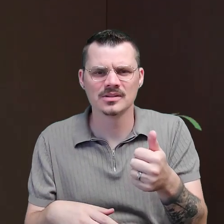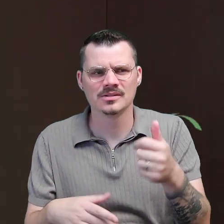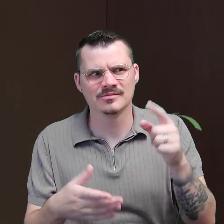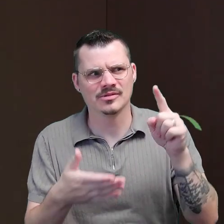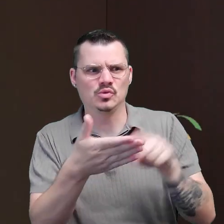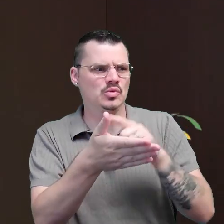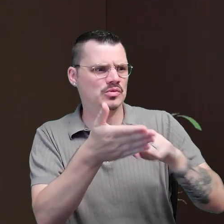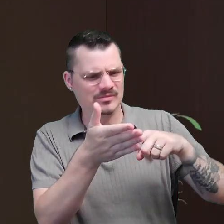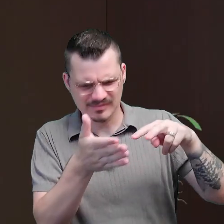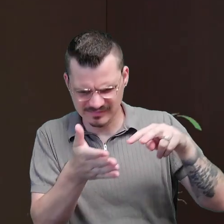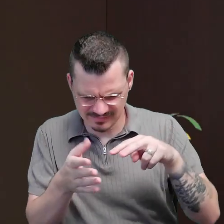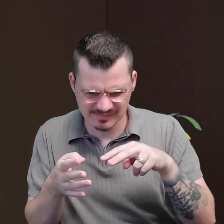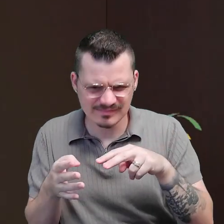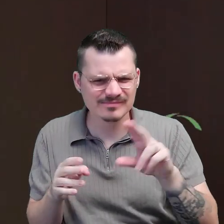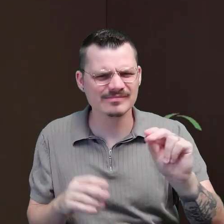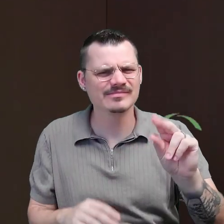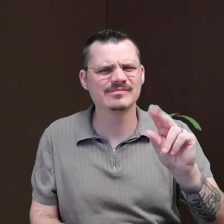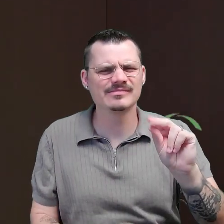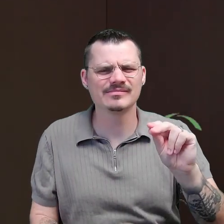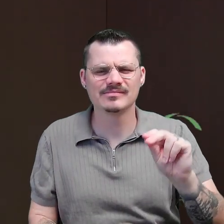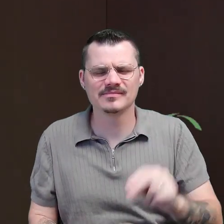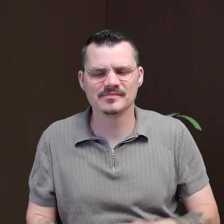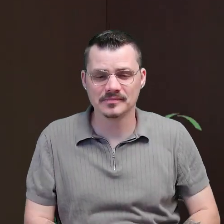to database scrutiny.